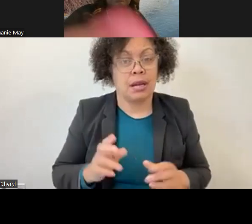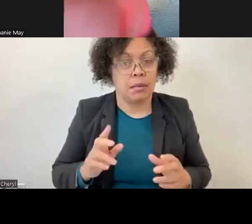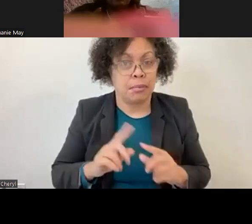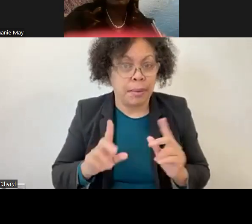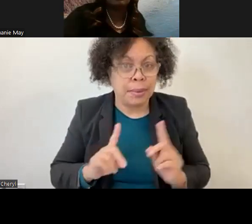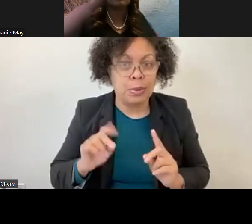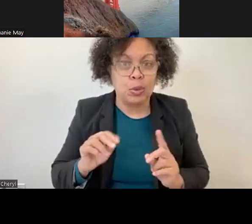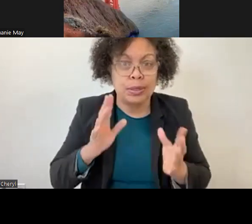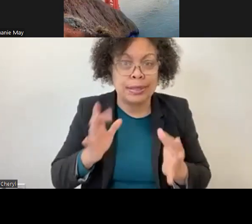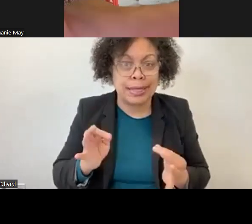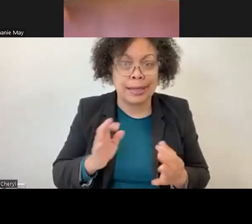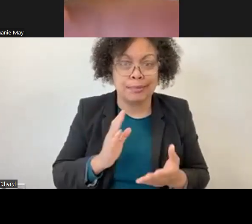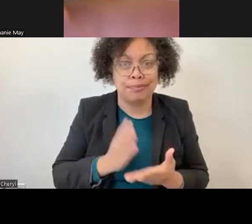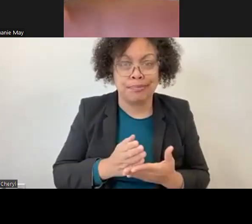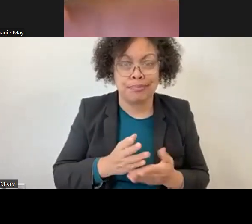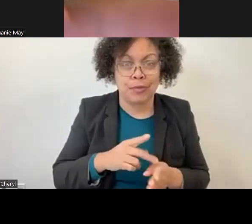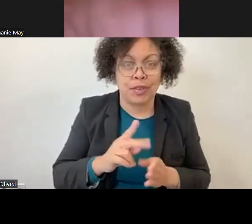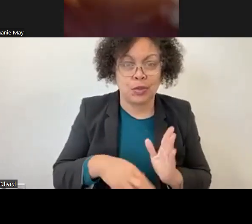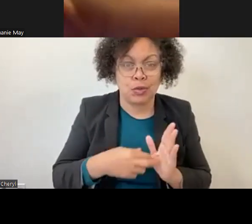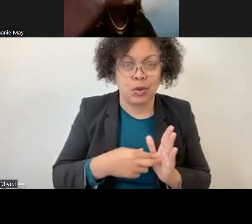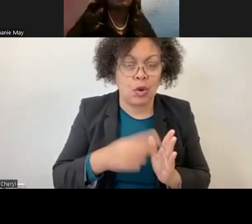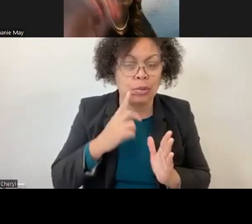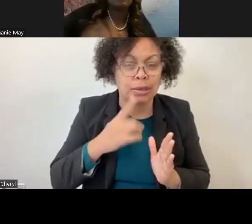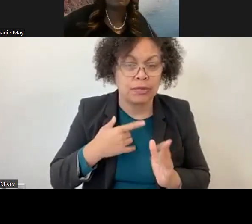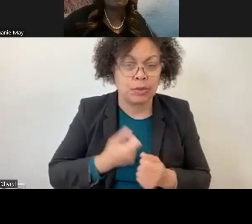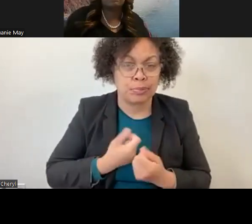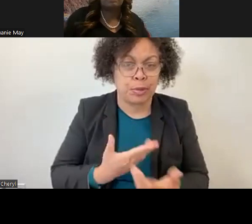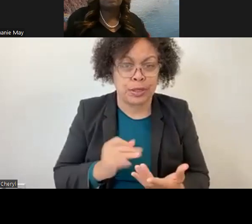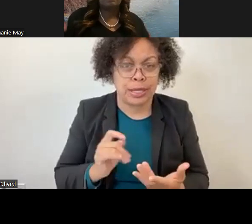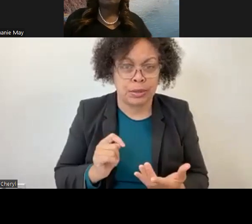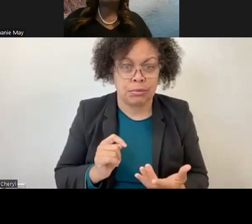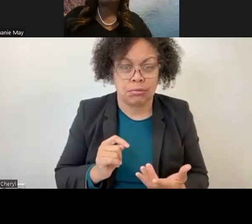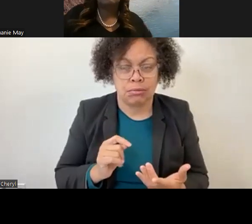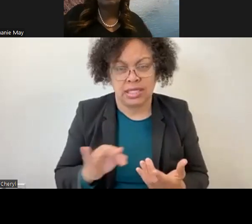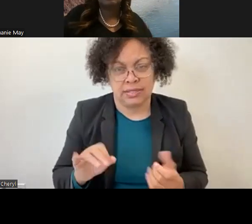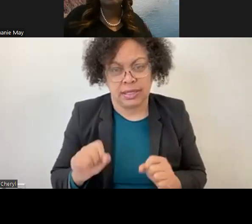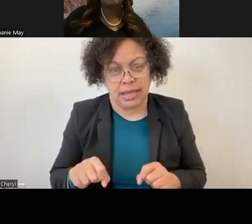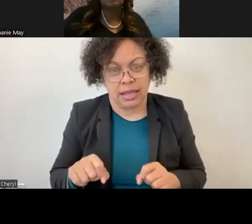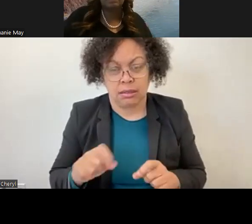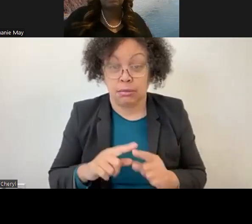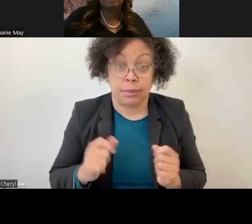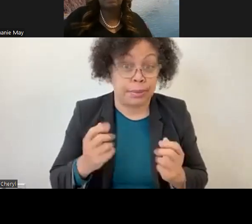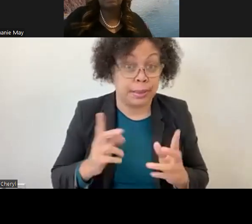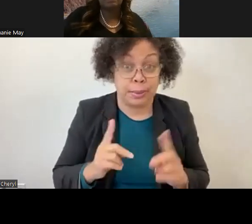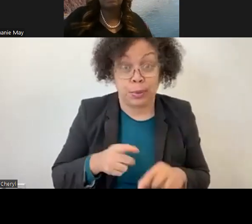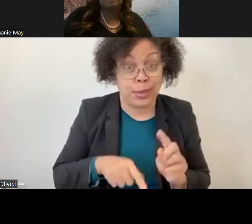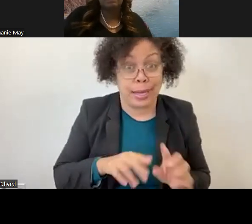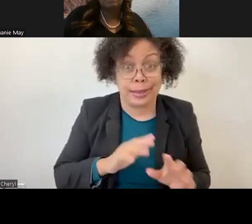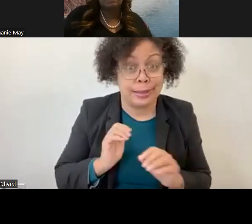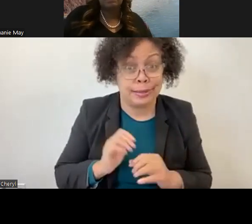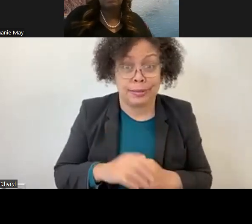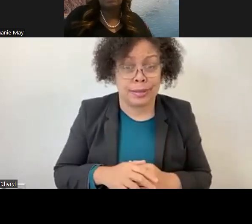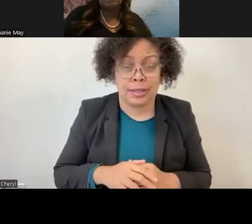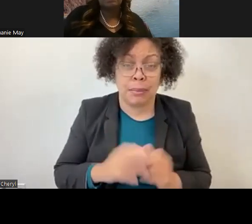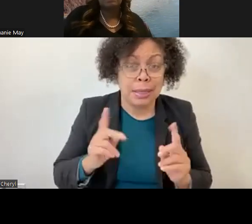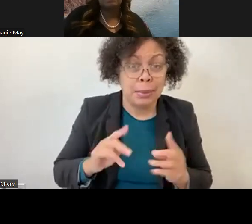their professional roles because of burnout if they can. But many people can't, particularly sort of marginalized